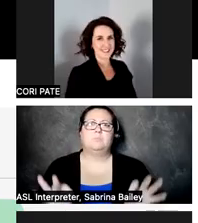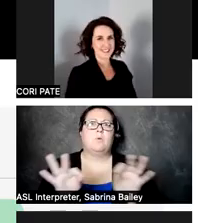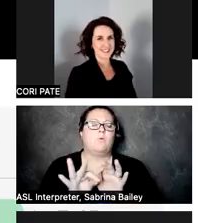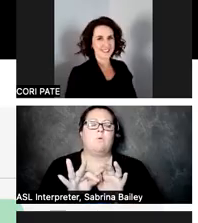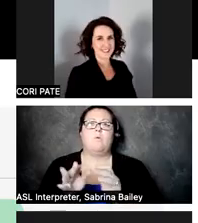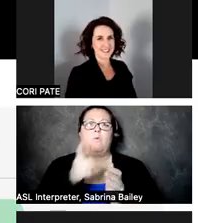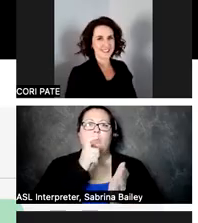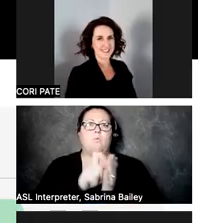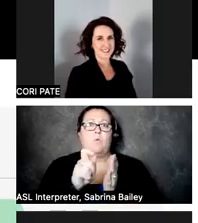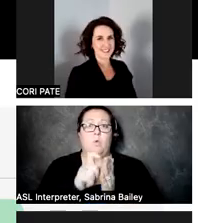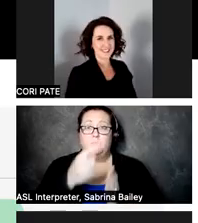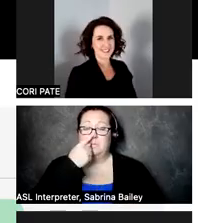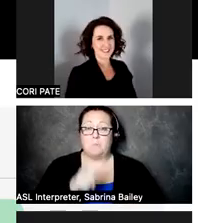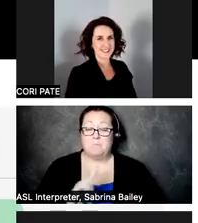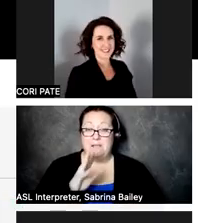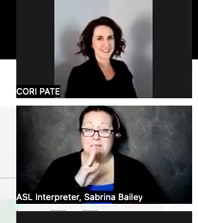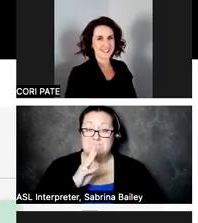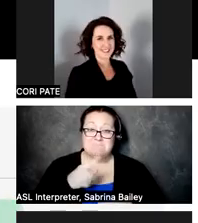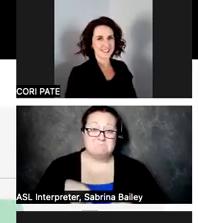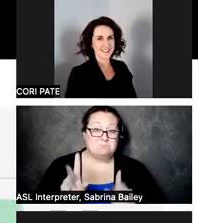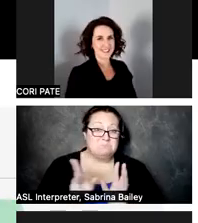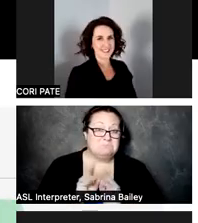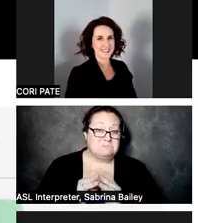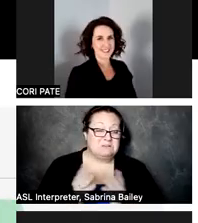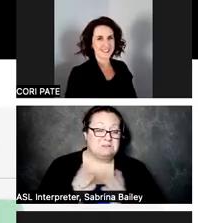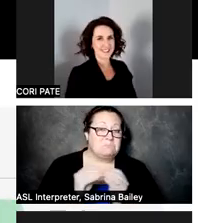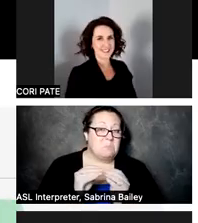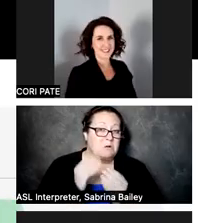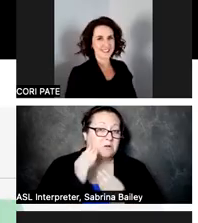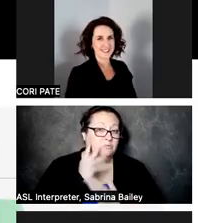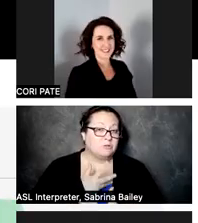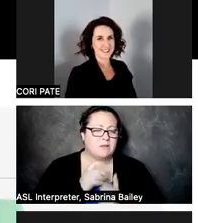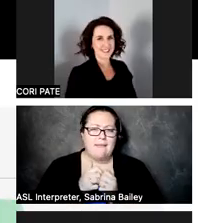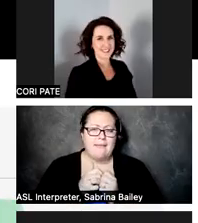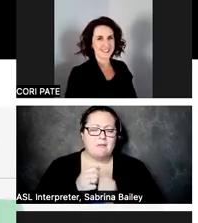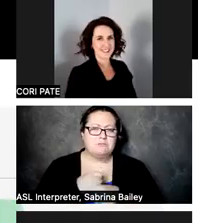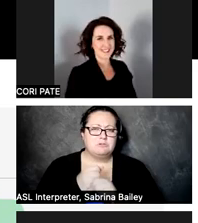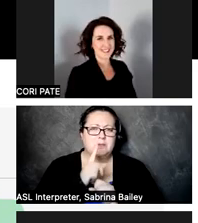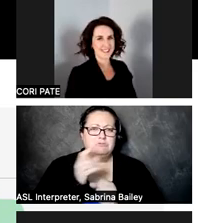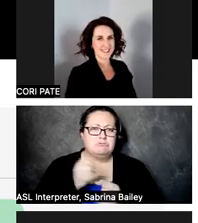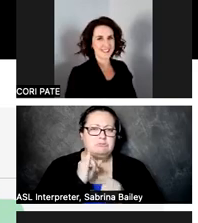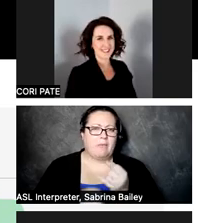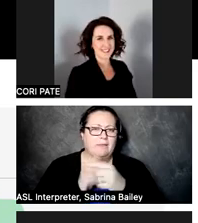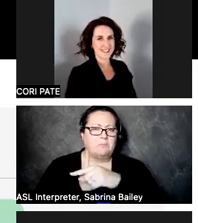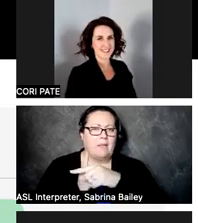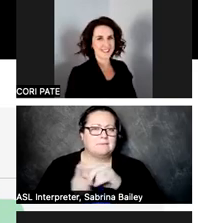that, if you would like to give us a little more information on how you end it on a positive note each meeting, that